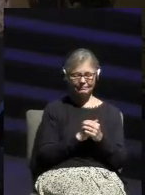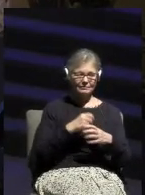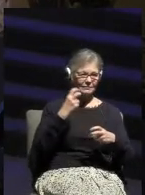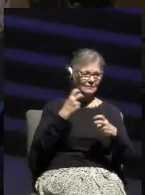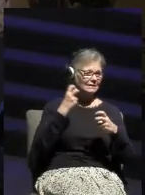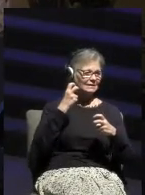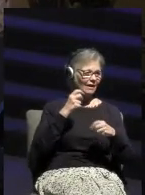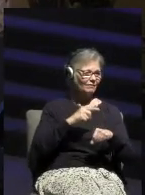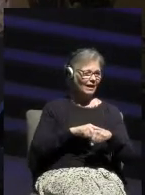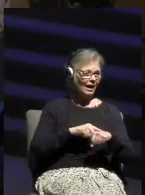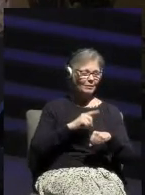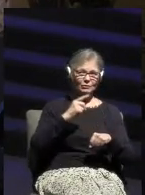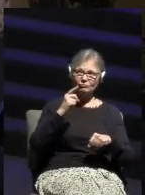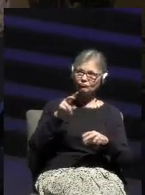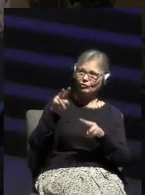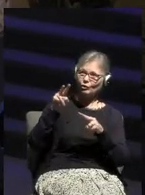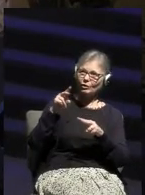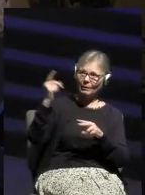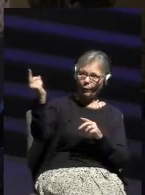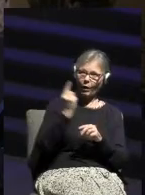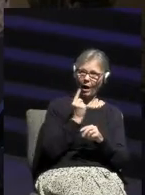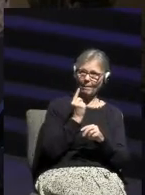trouble.